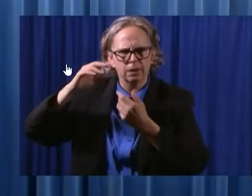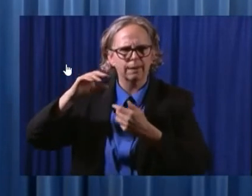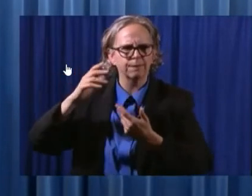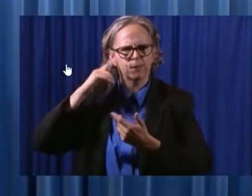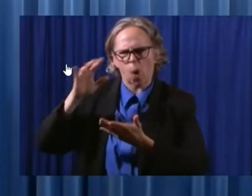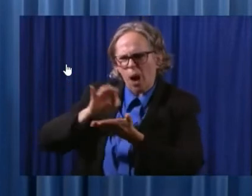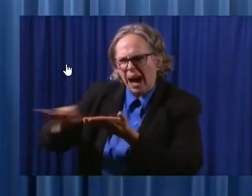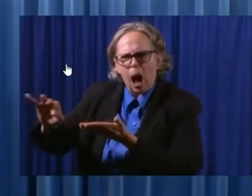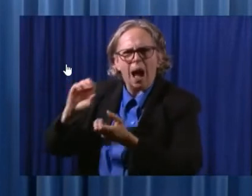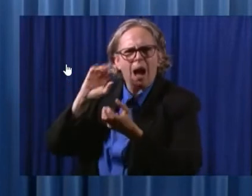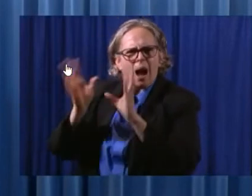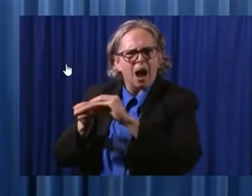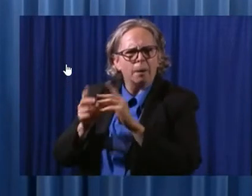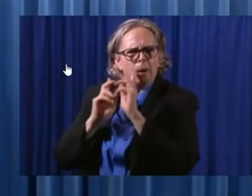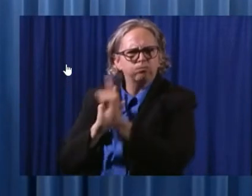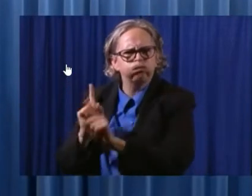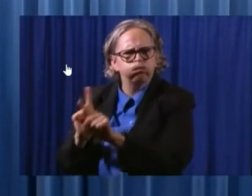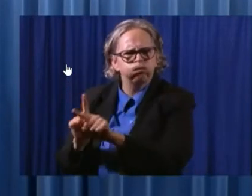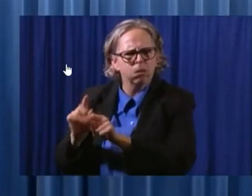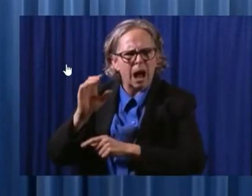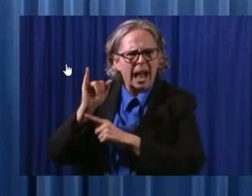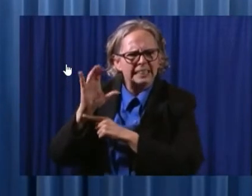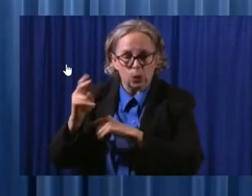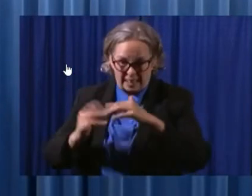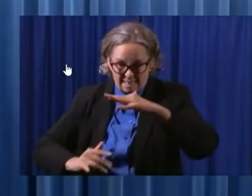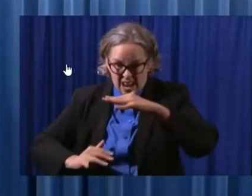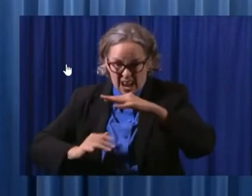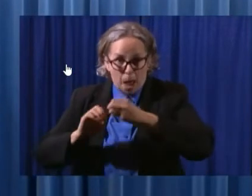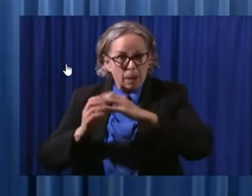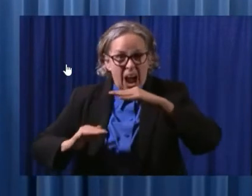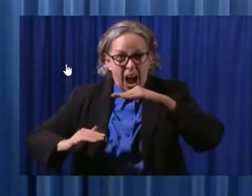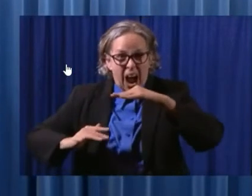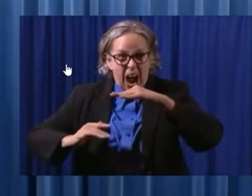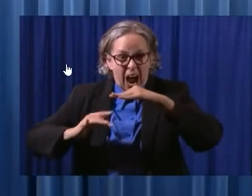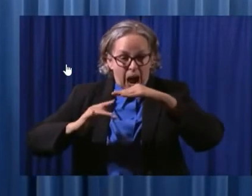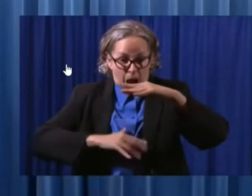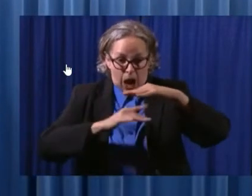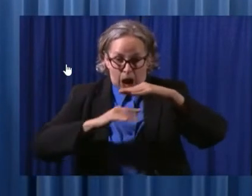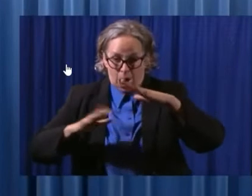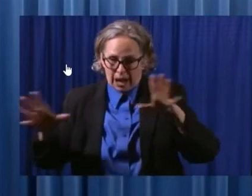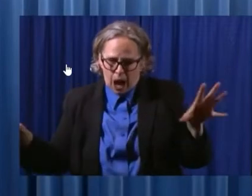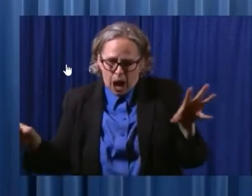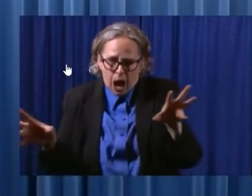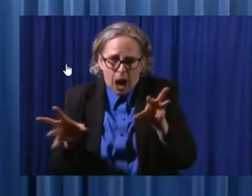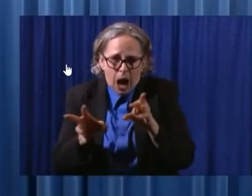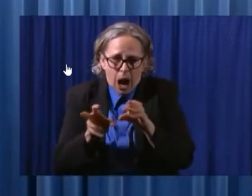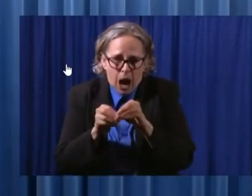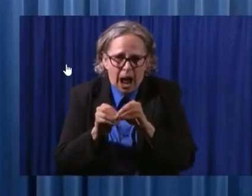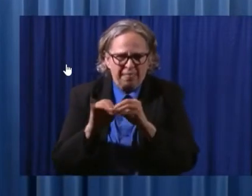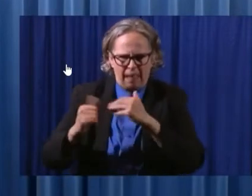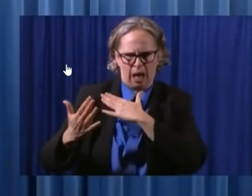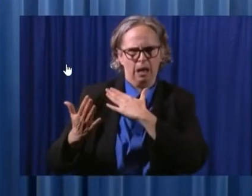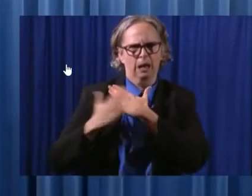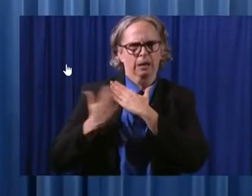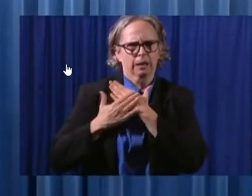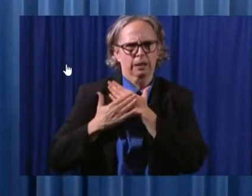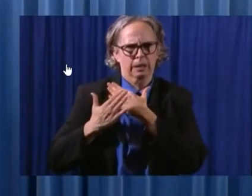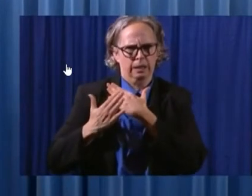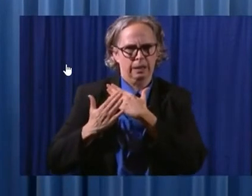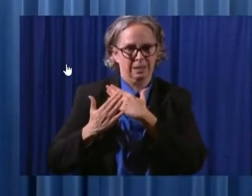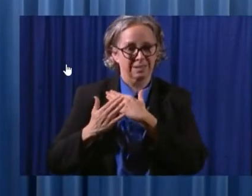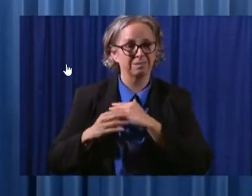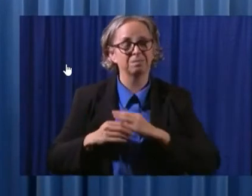it up, and it gives us an indication of how full we are in our hospitals. A county is flagged for the indicator